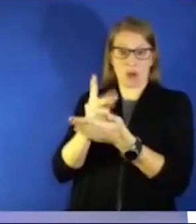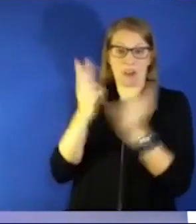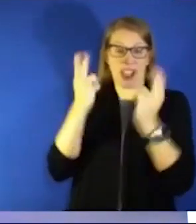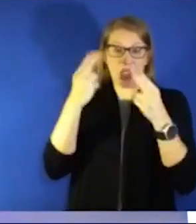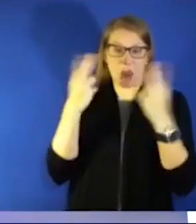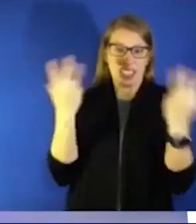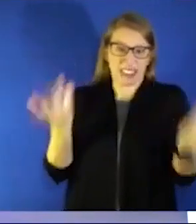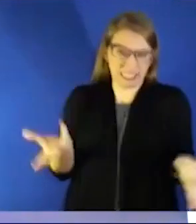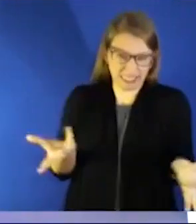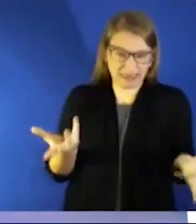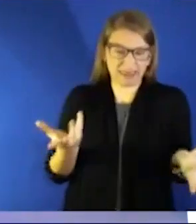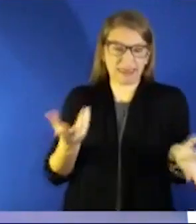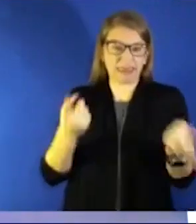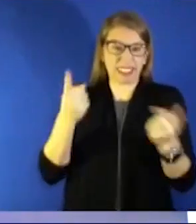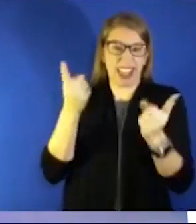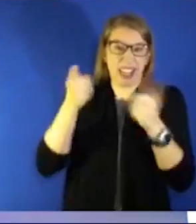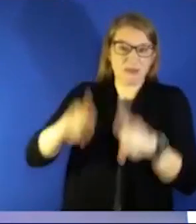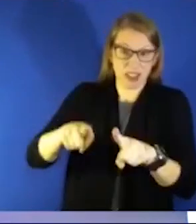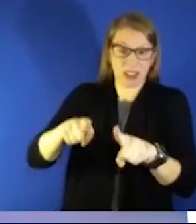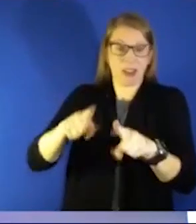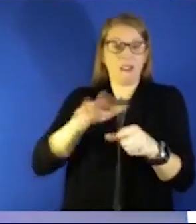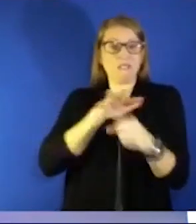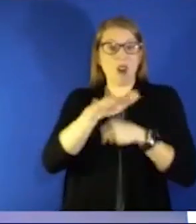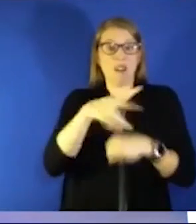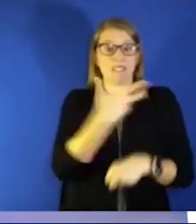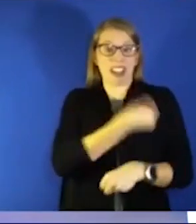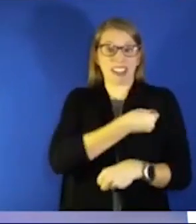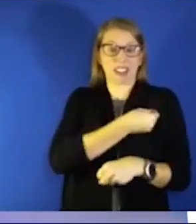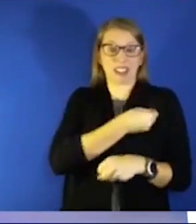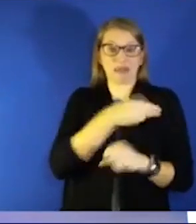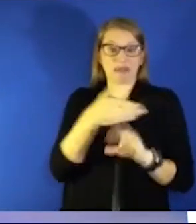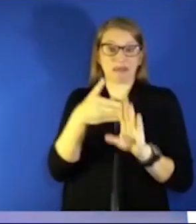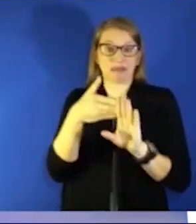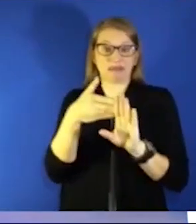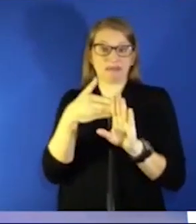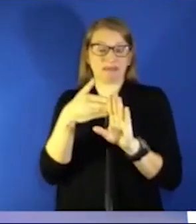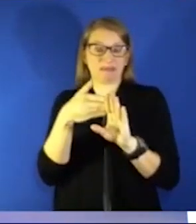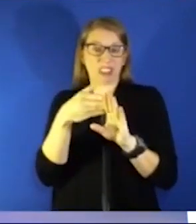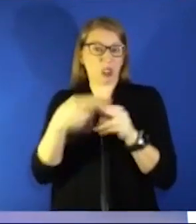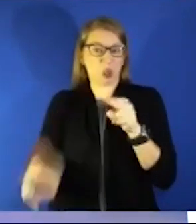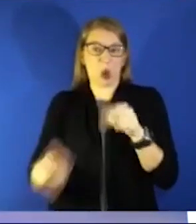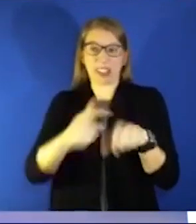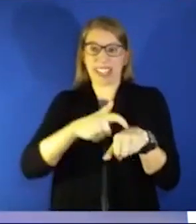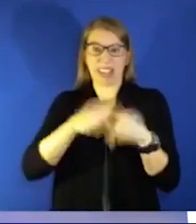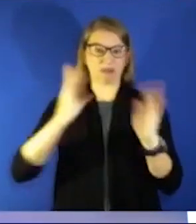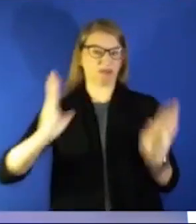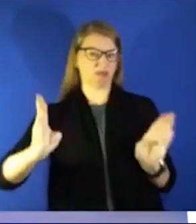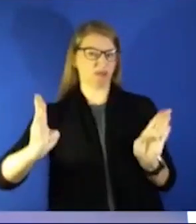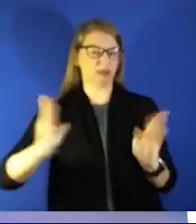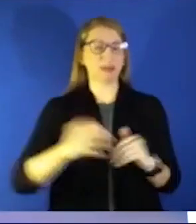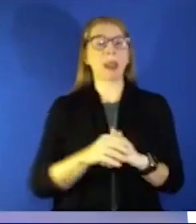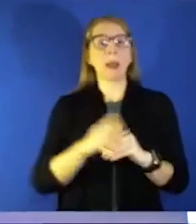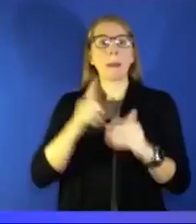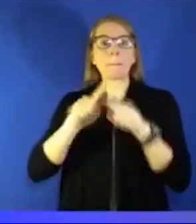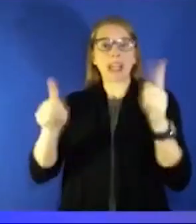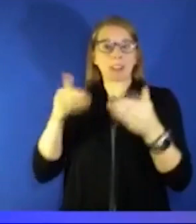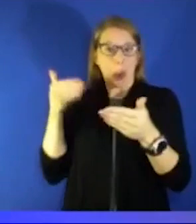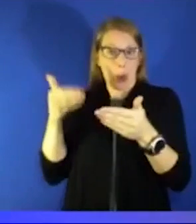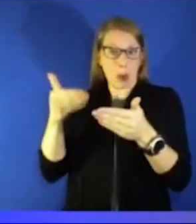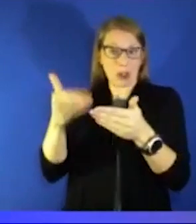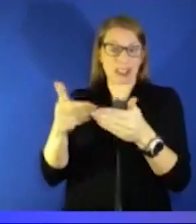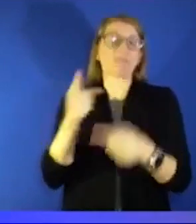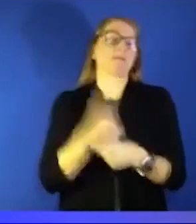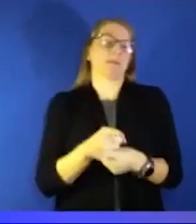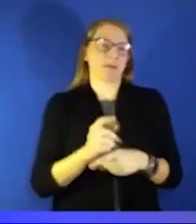would imagine, for somebody to get full vaccination and immunization in that short amount of a time, but we're getting close. Right. I would